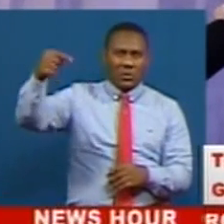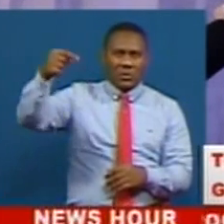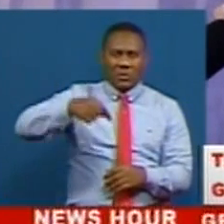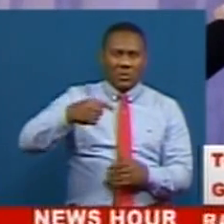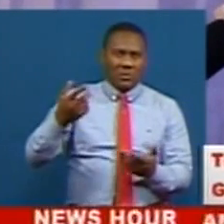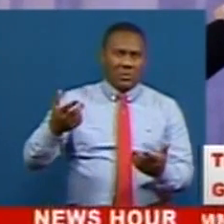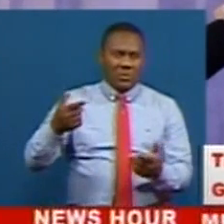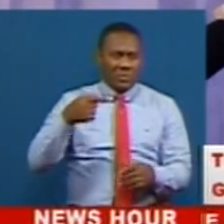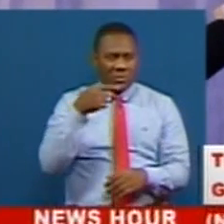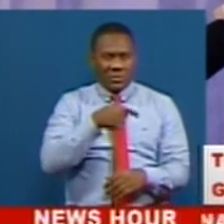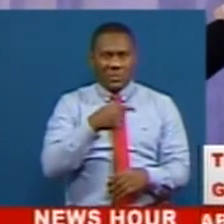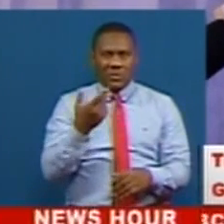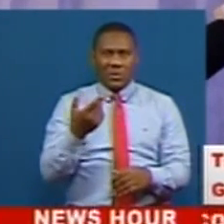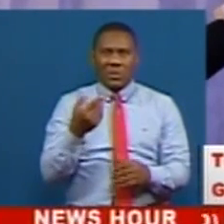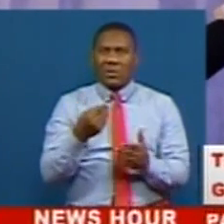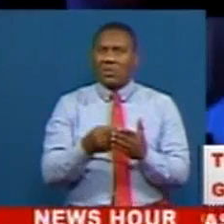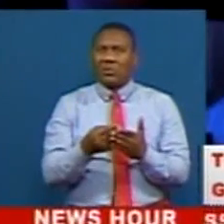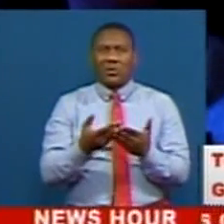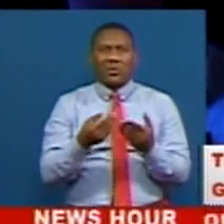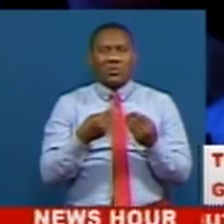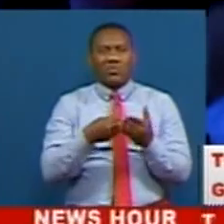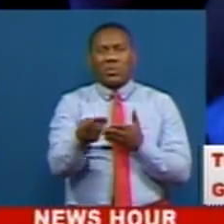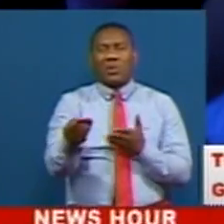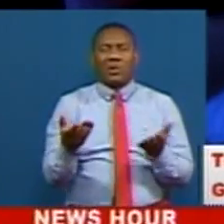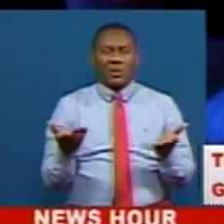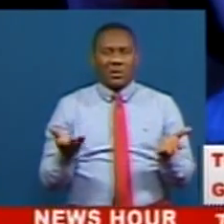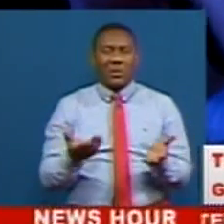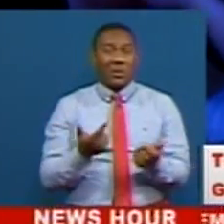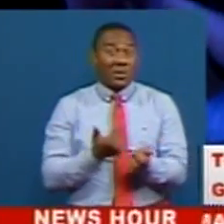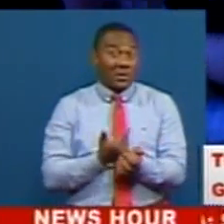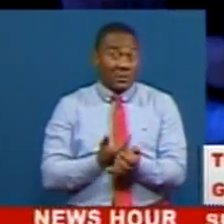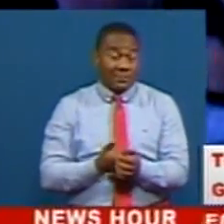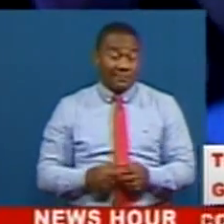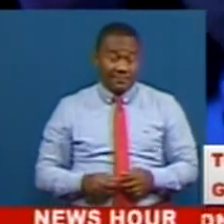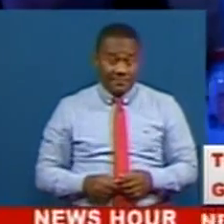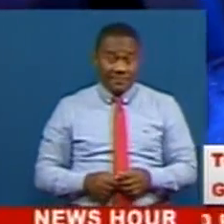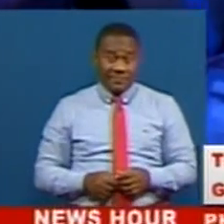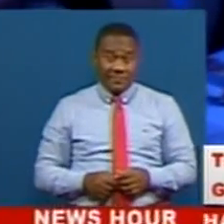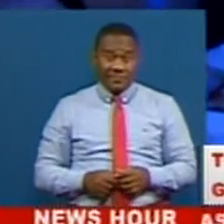small percent of those money was spent in Ghana. With the support of Industrial